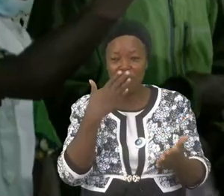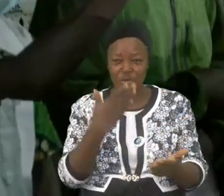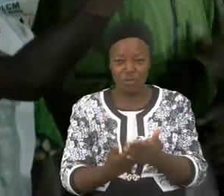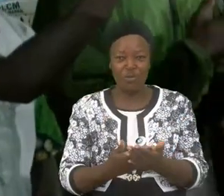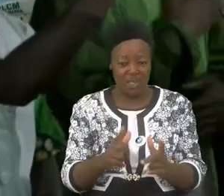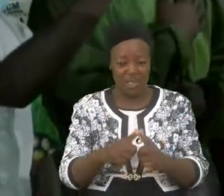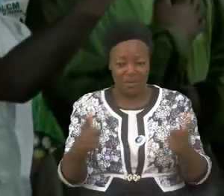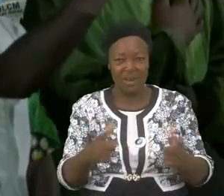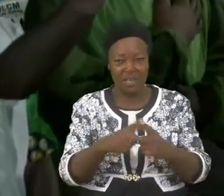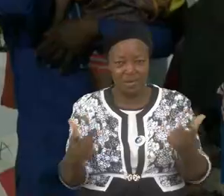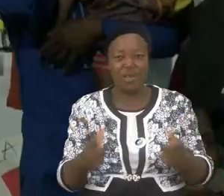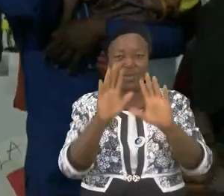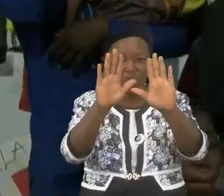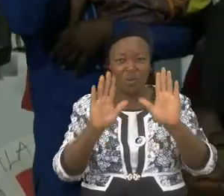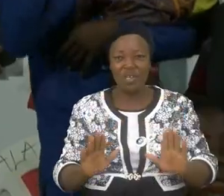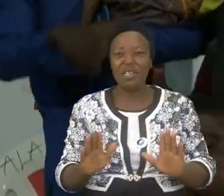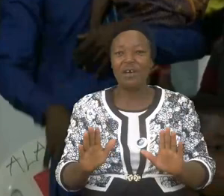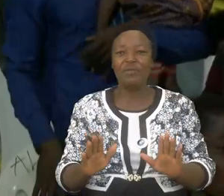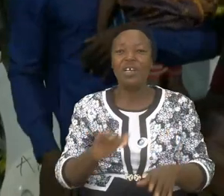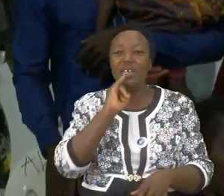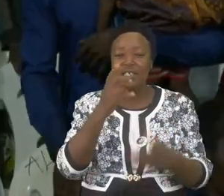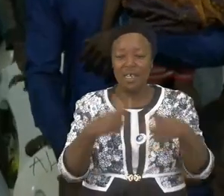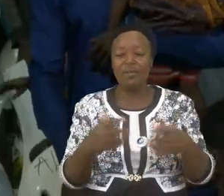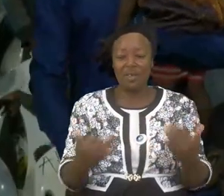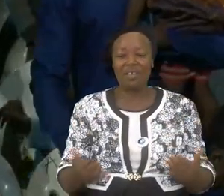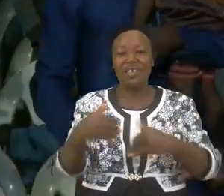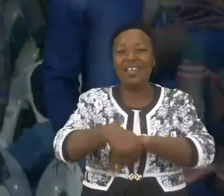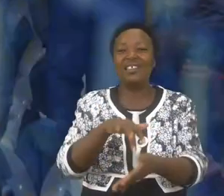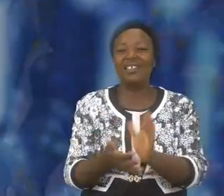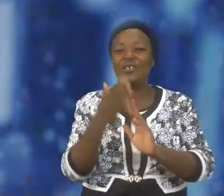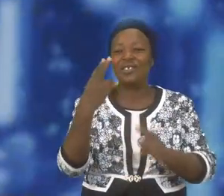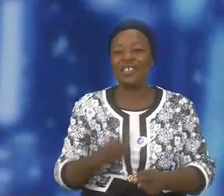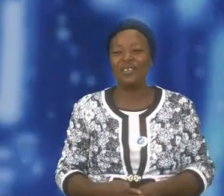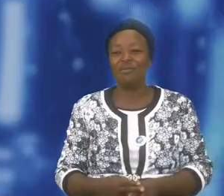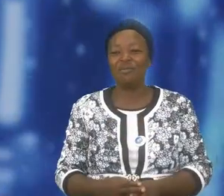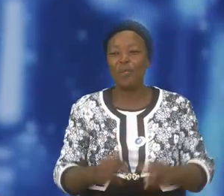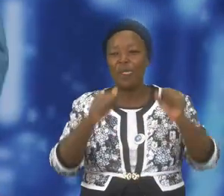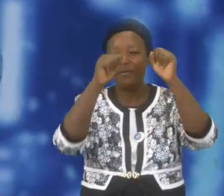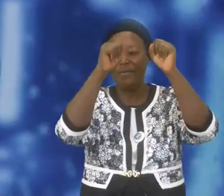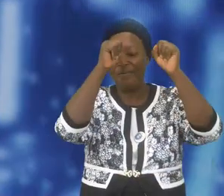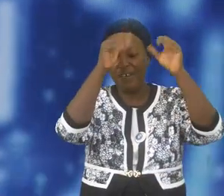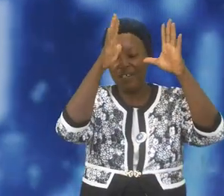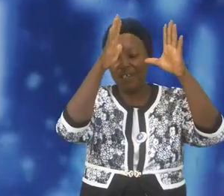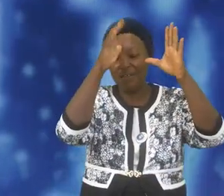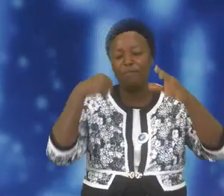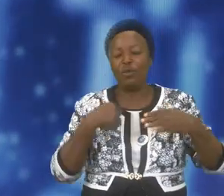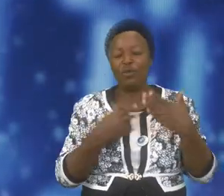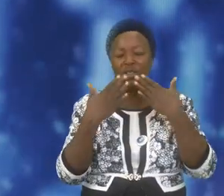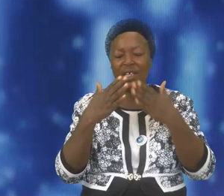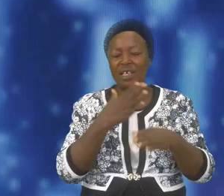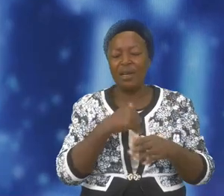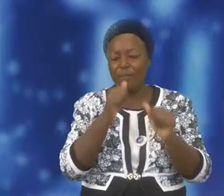tonight. Father, we thank you and bless your name. Thank you for bringing us